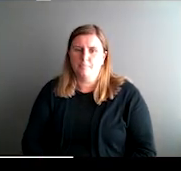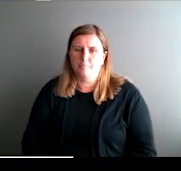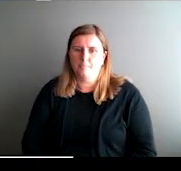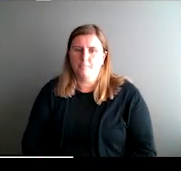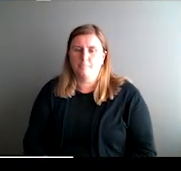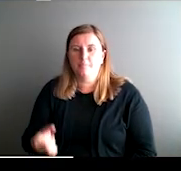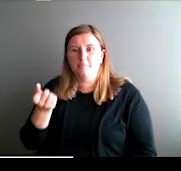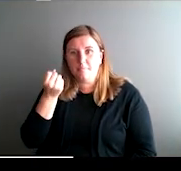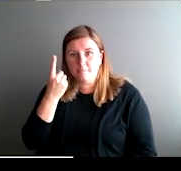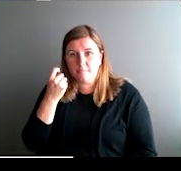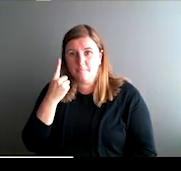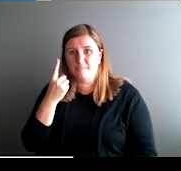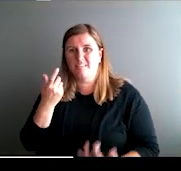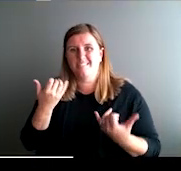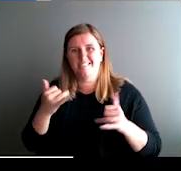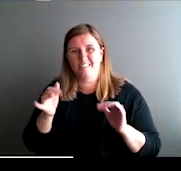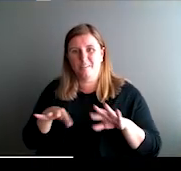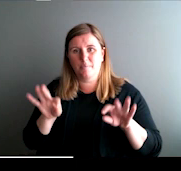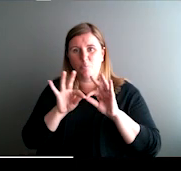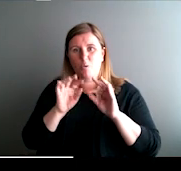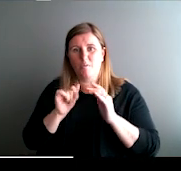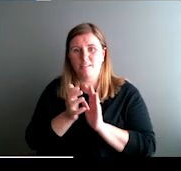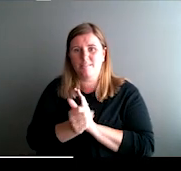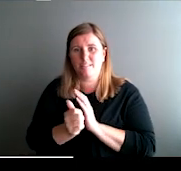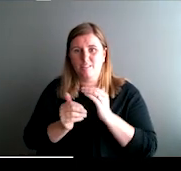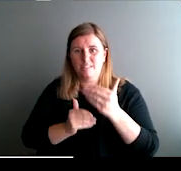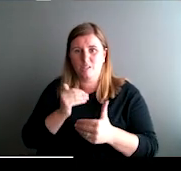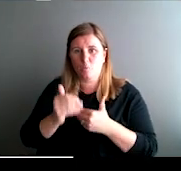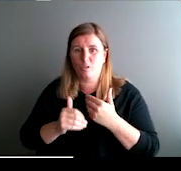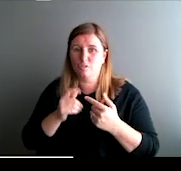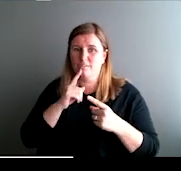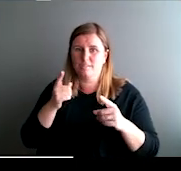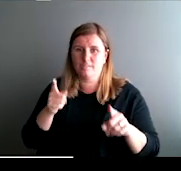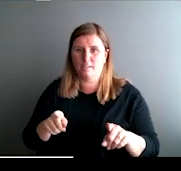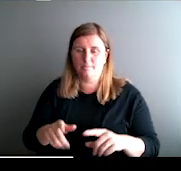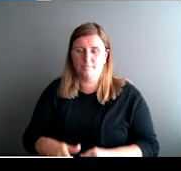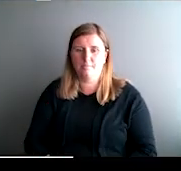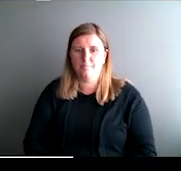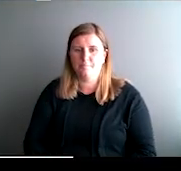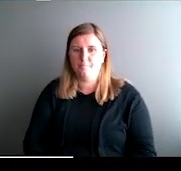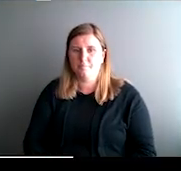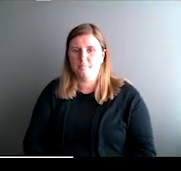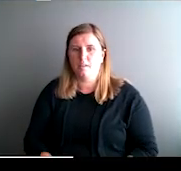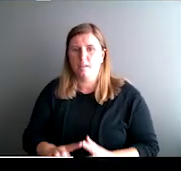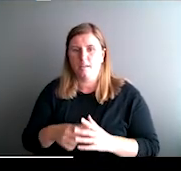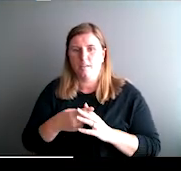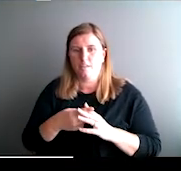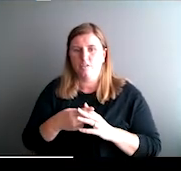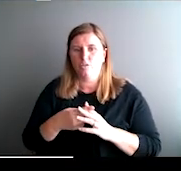However, it is still important that a skills sequence is conducted. Initial